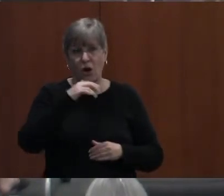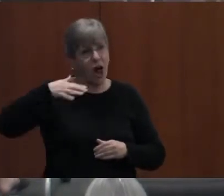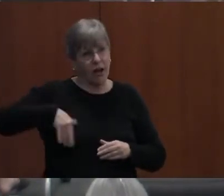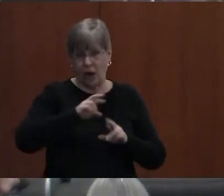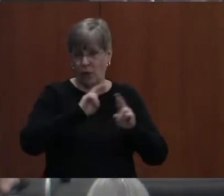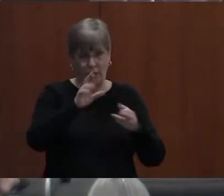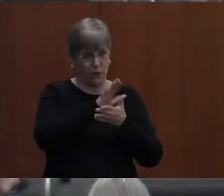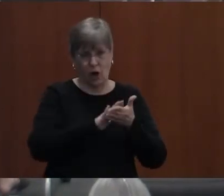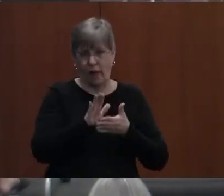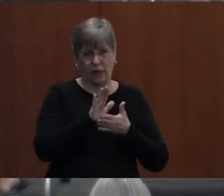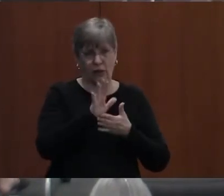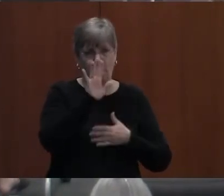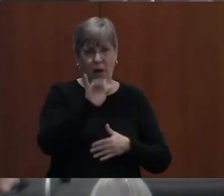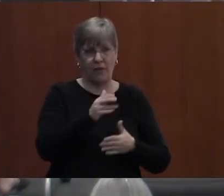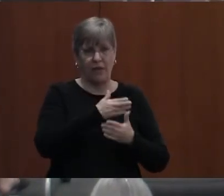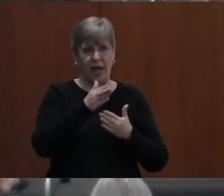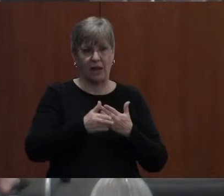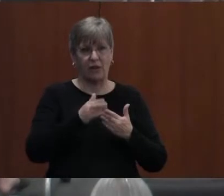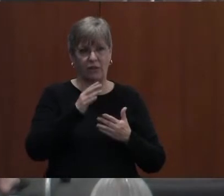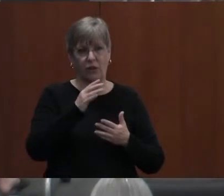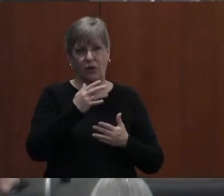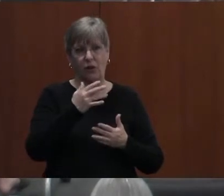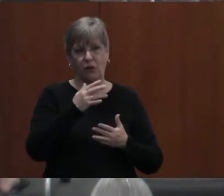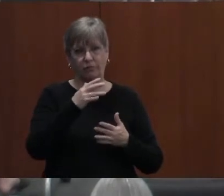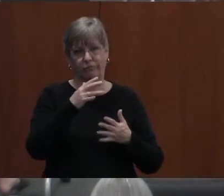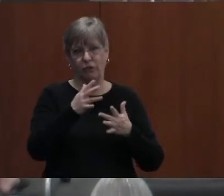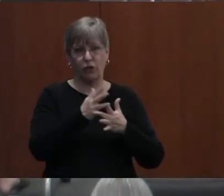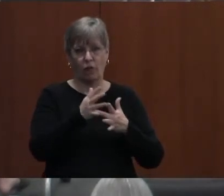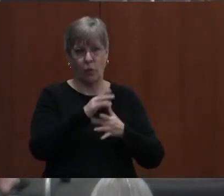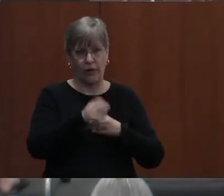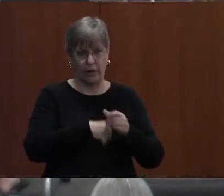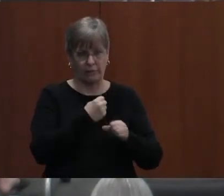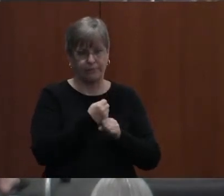ready by the end of their sophomore years.